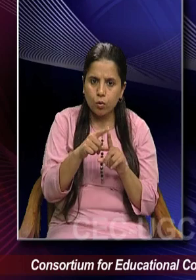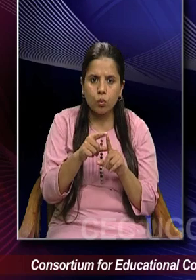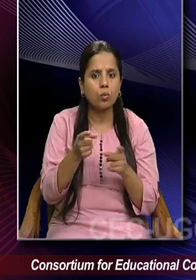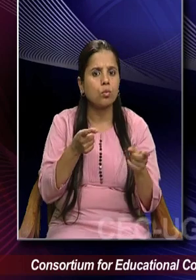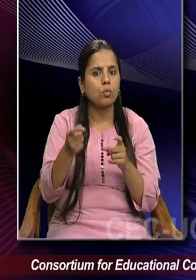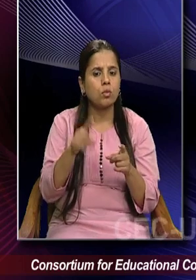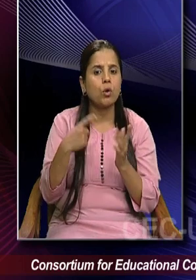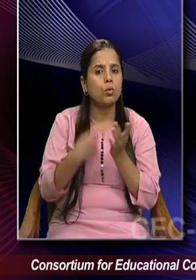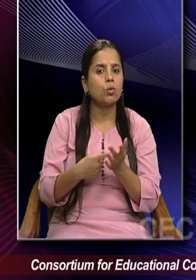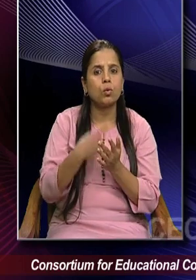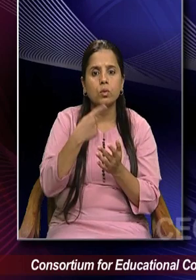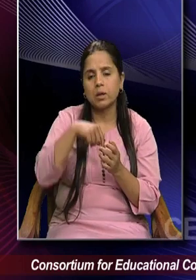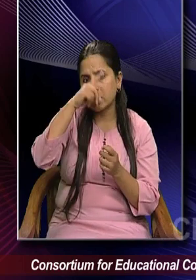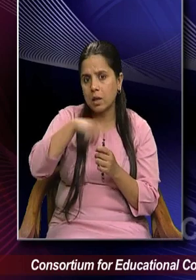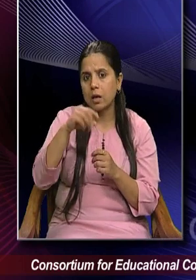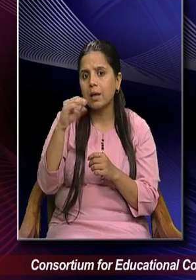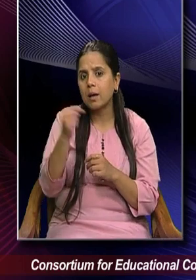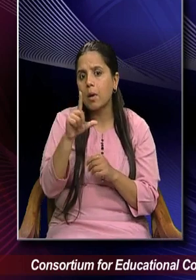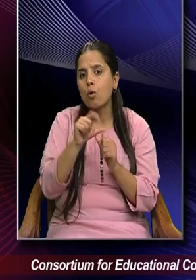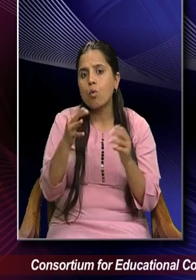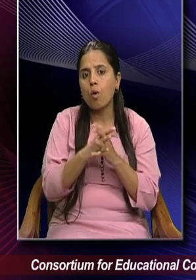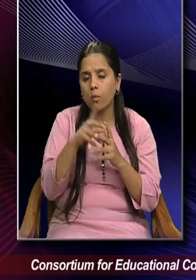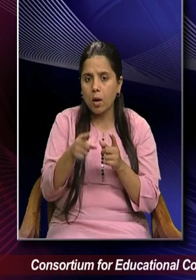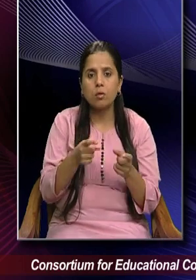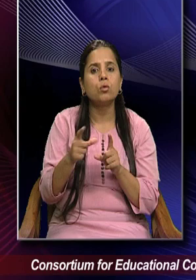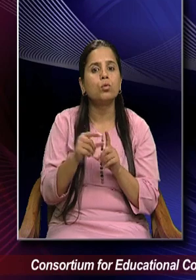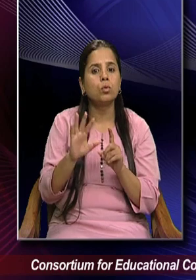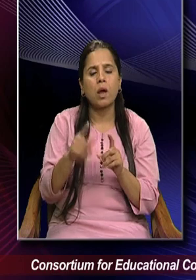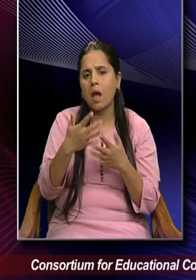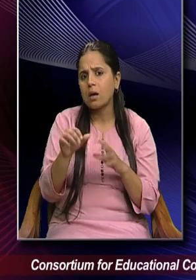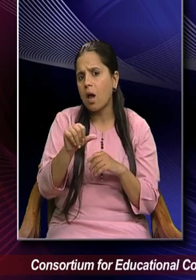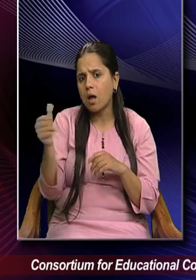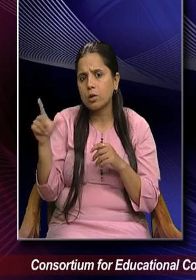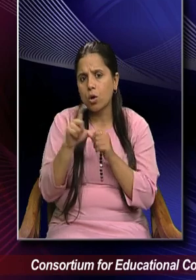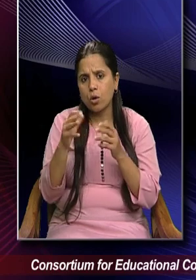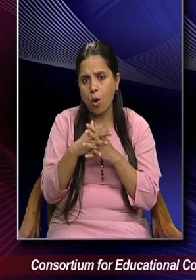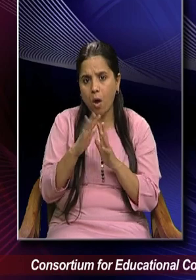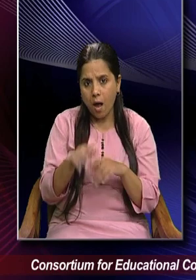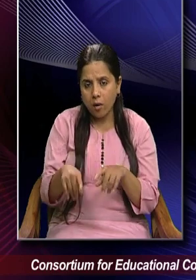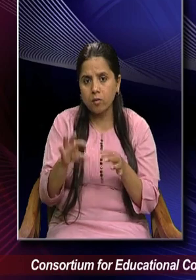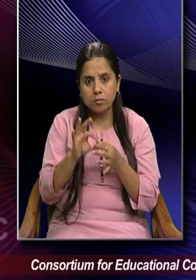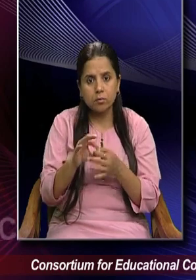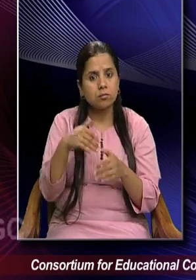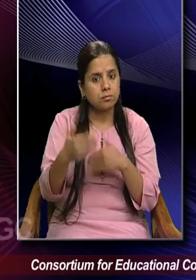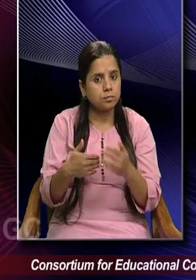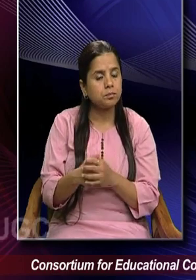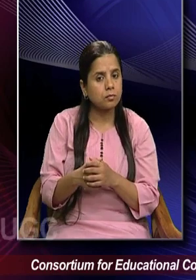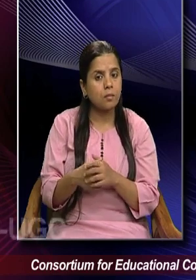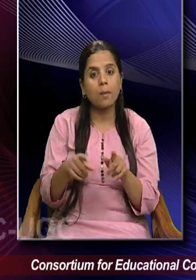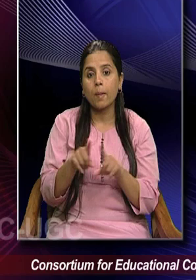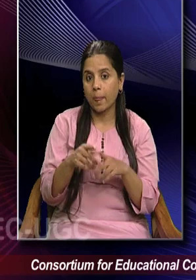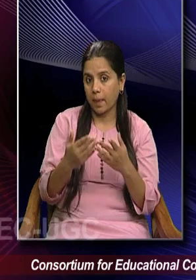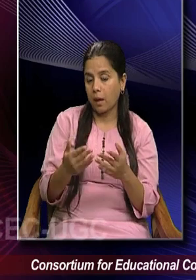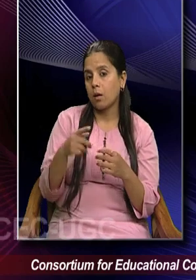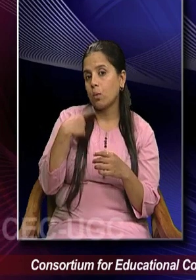the provisions of Indian criminal laws as well as any other special law in force, even